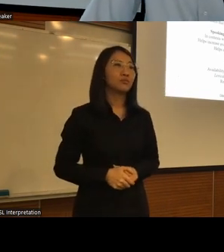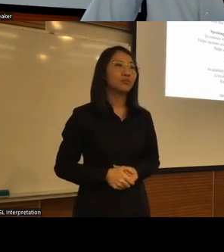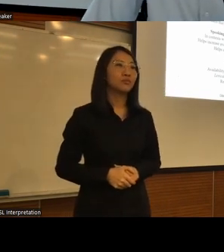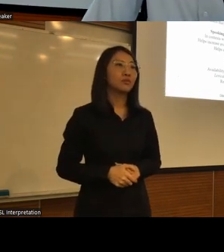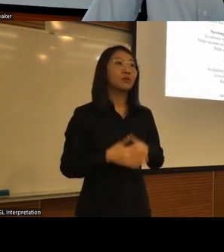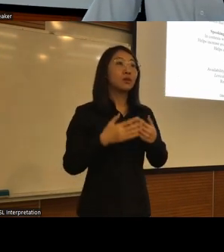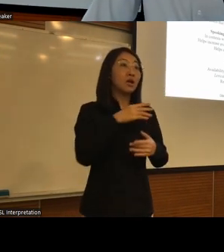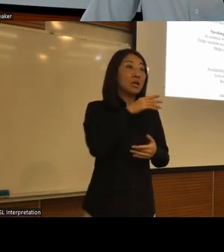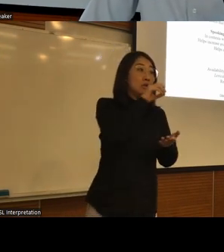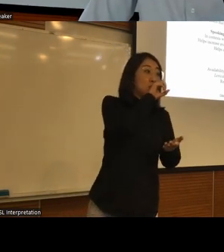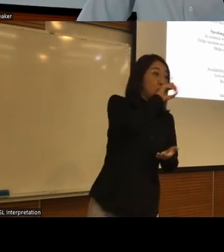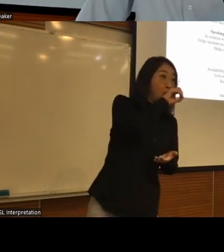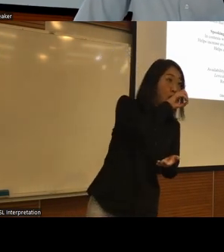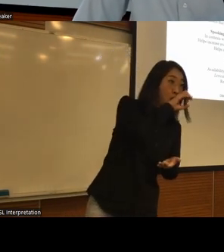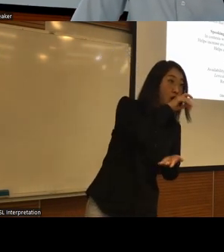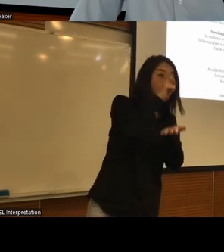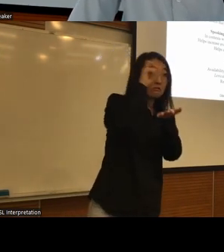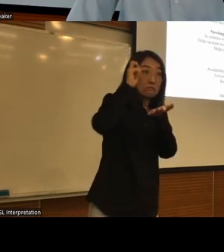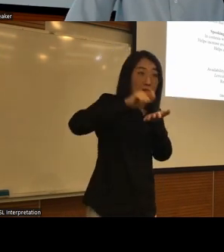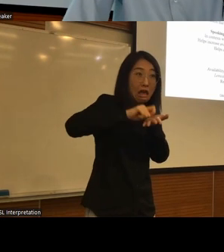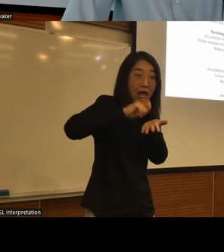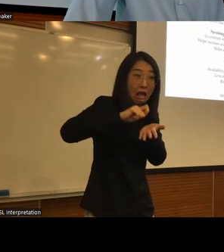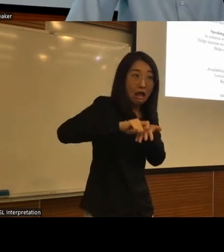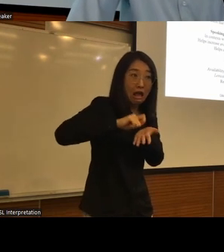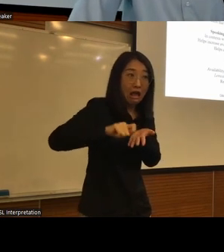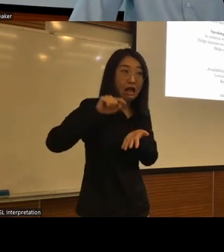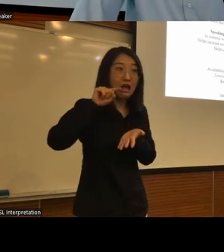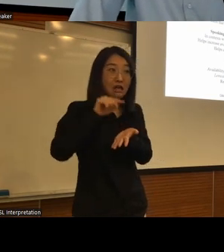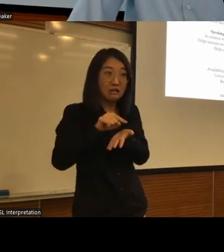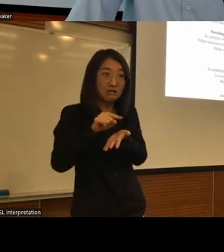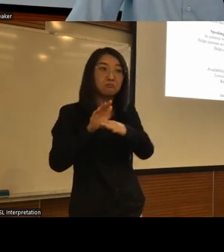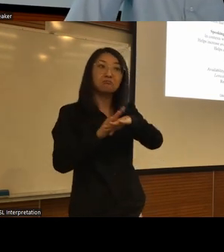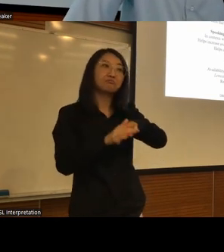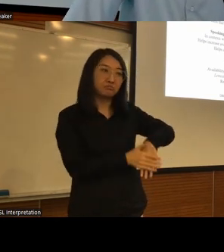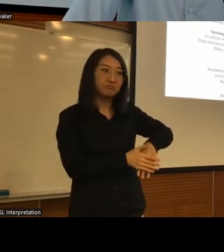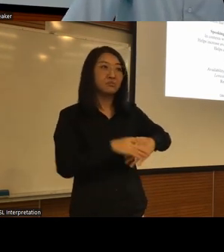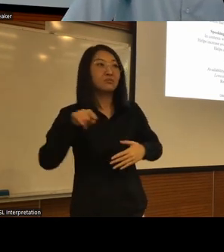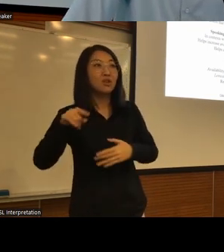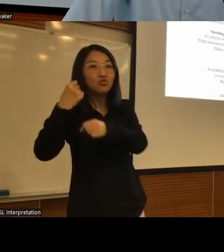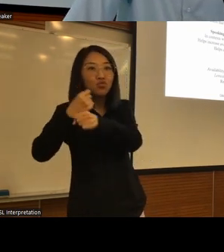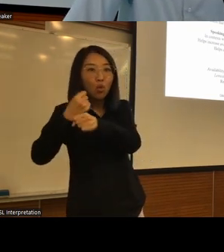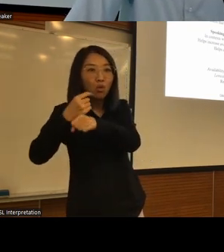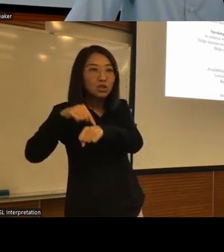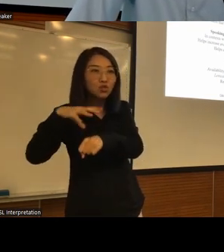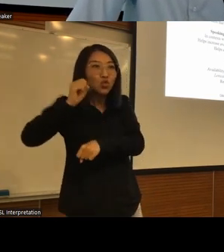Speaking or writing in all active languages. Active languages are the languages into which you work.